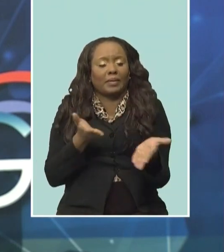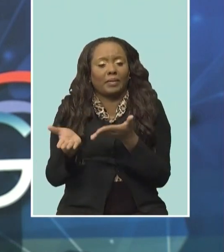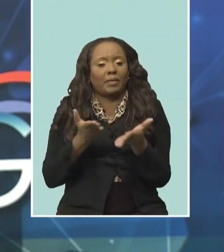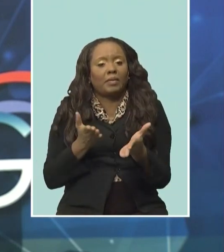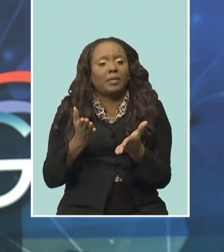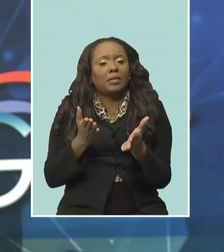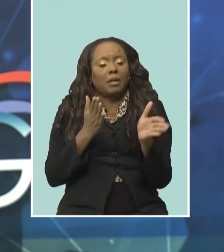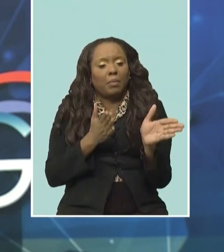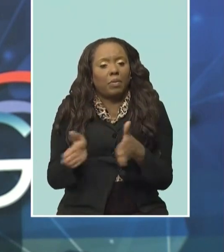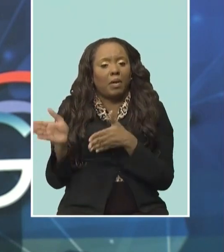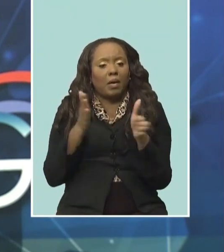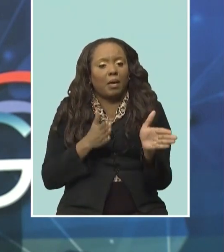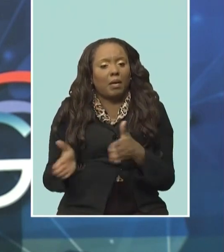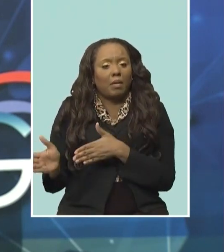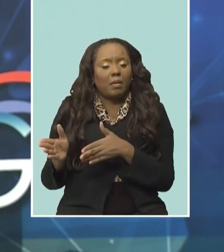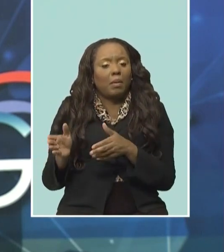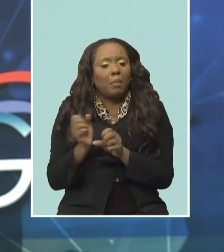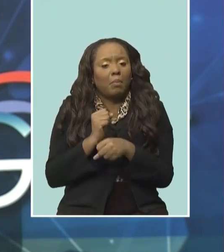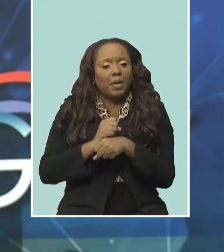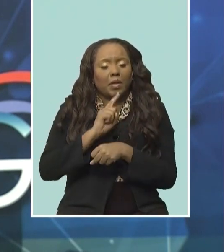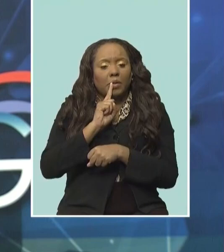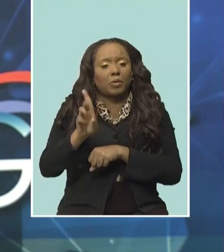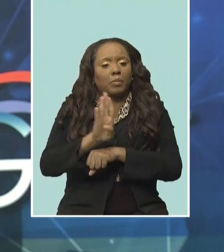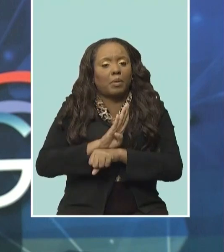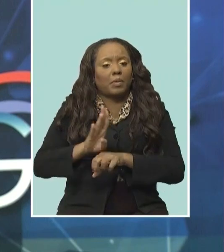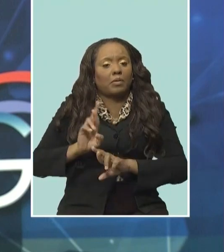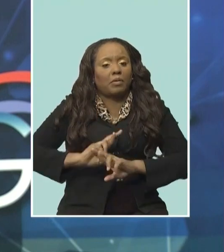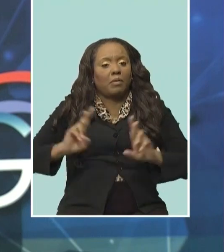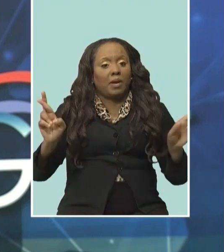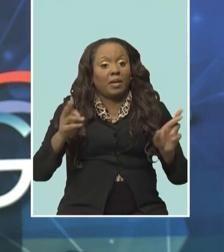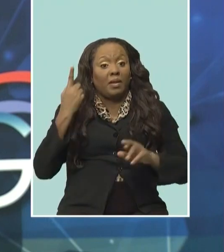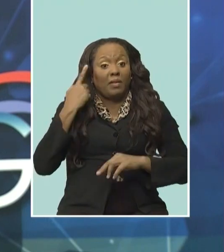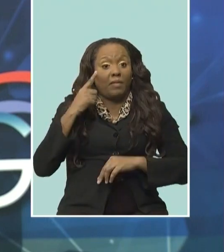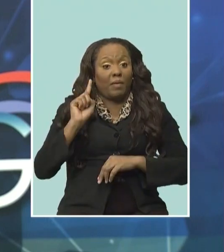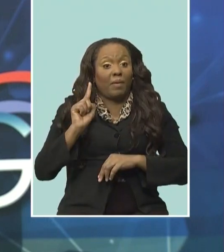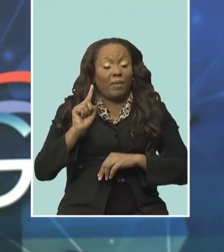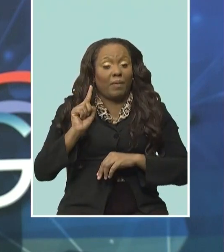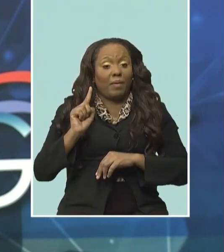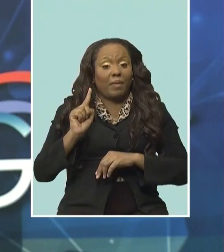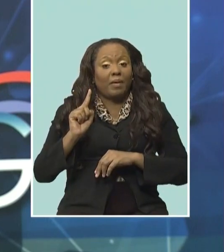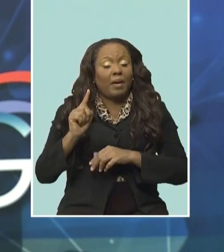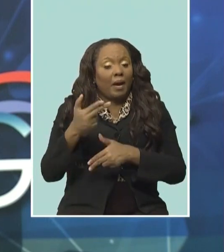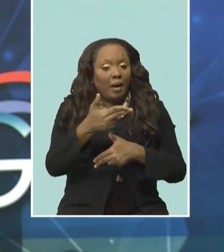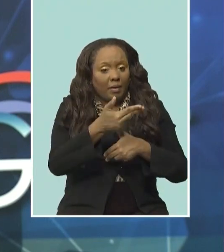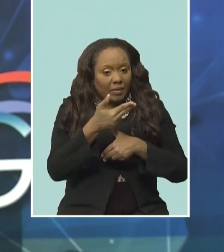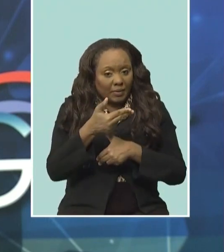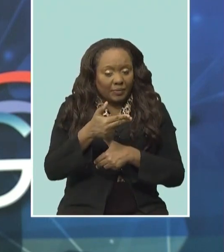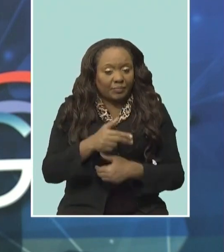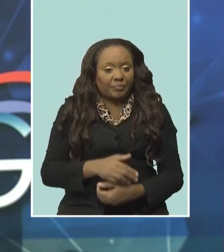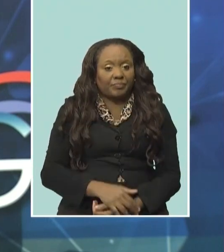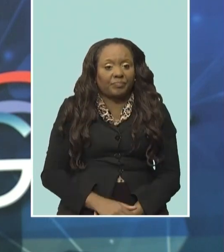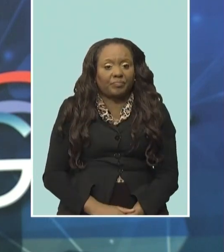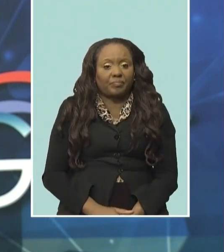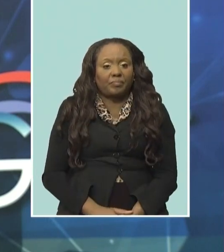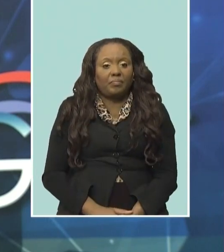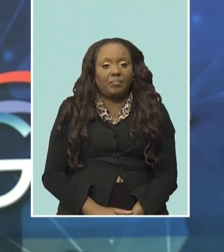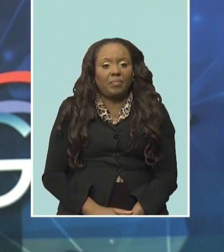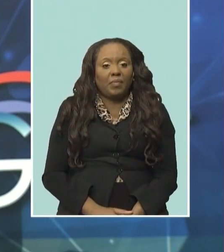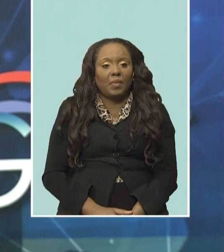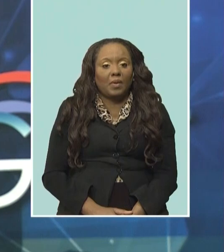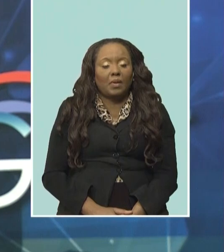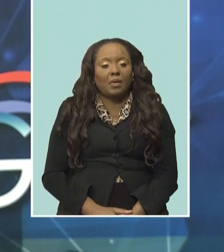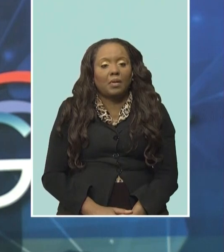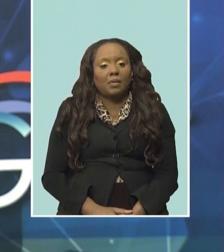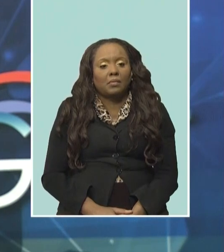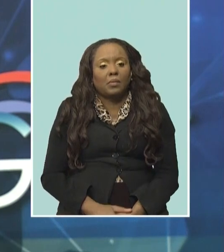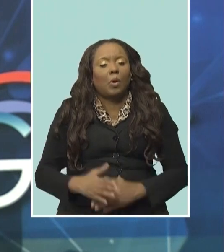island's preparedness for the storm. Well, more than 3,000 Barbadian Light and Power Company customers were